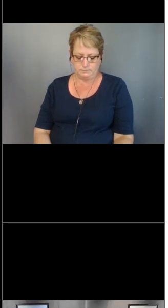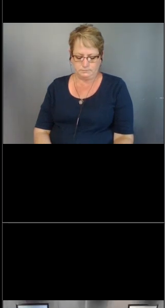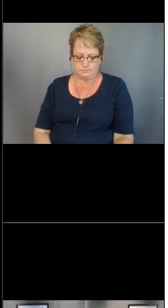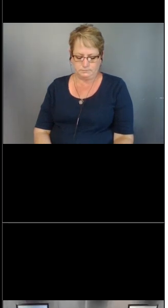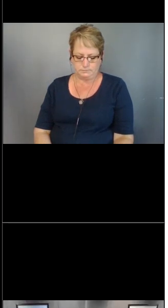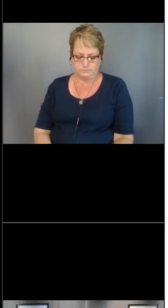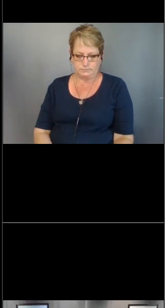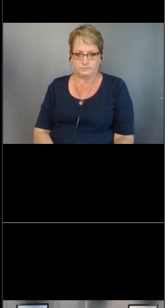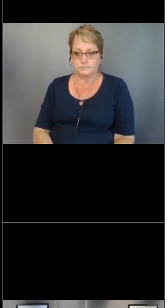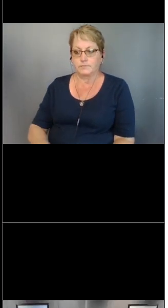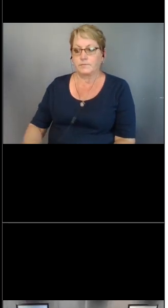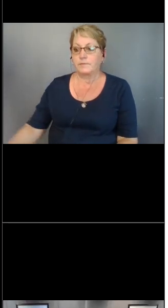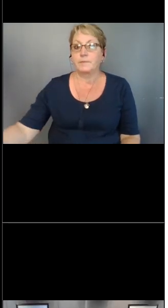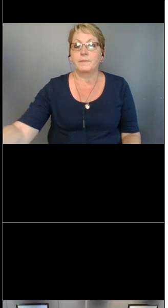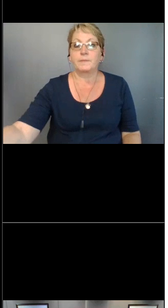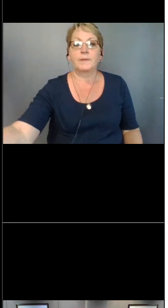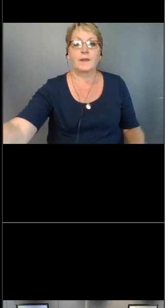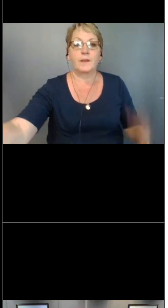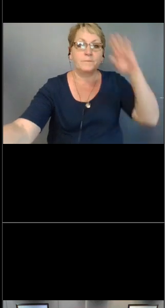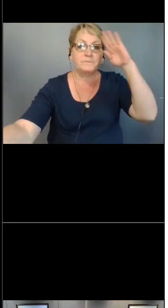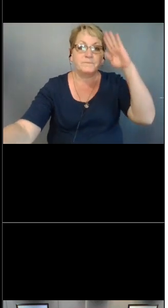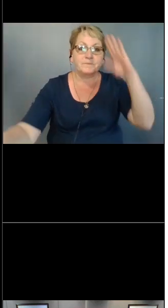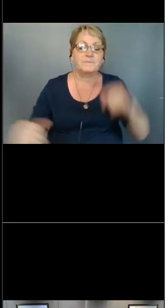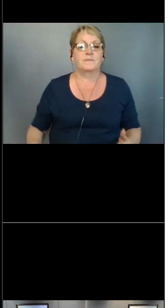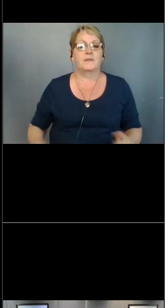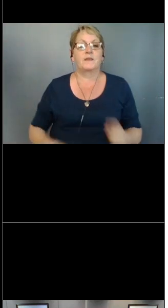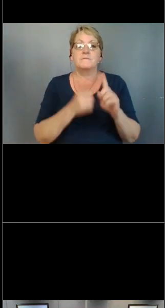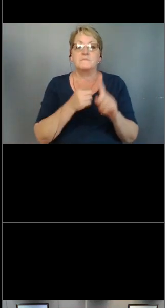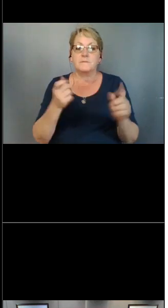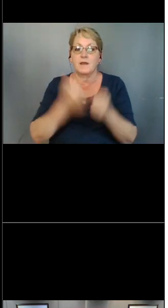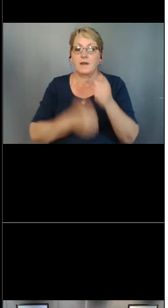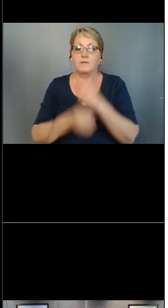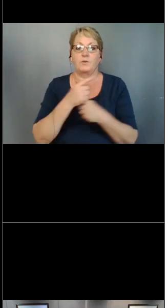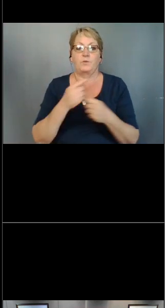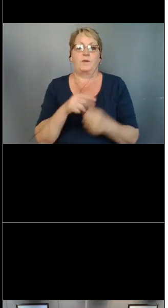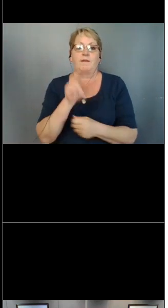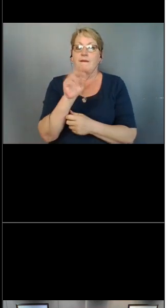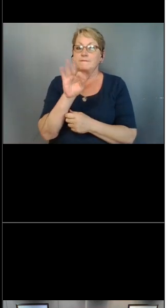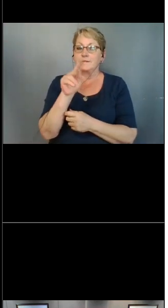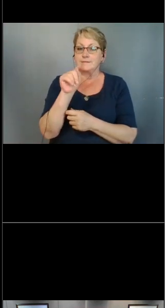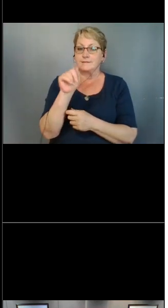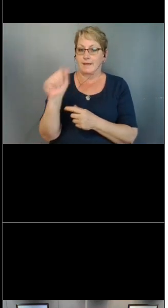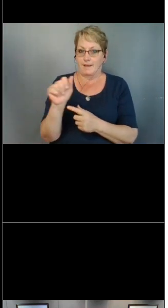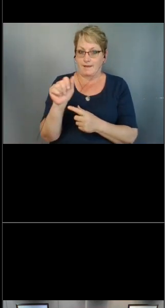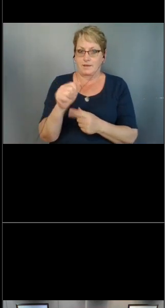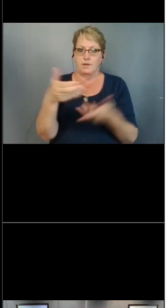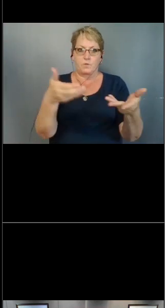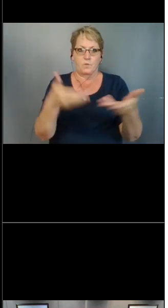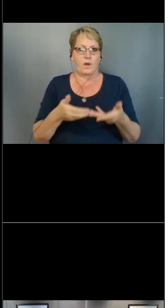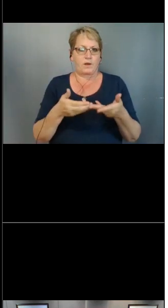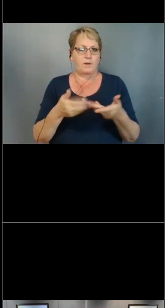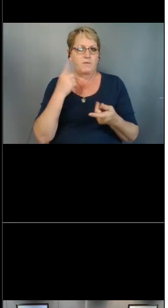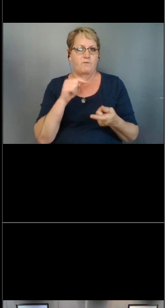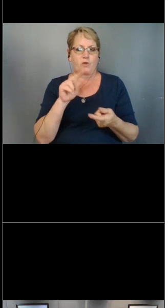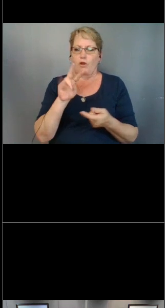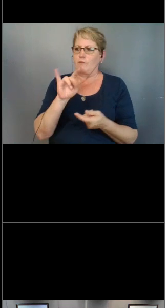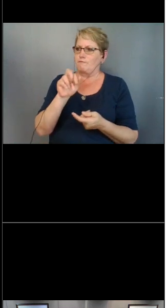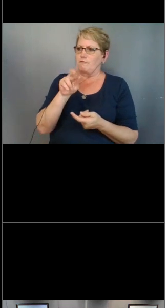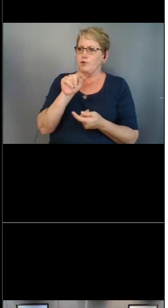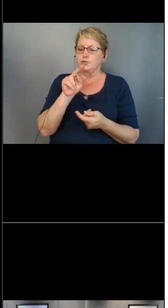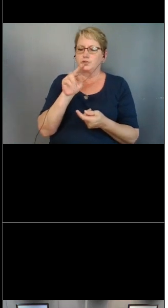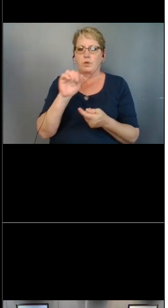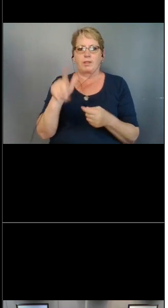Hello, everyone. Good evening. On behalf of everyone at the NFTA and NFTA Metro, welcome to our virtual public hearing.